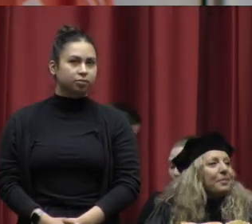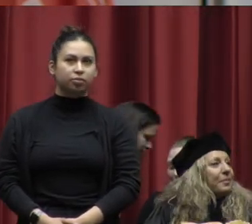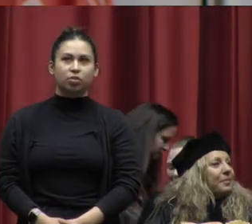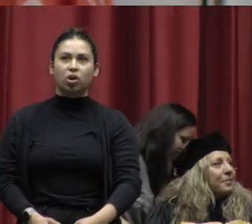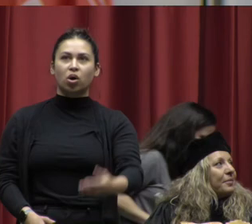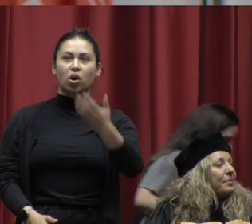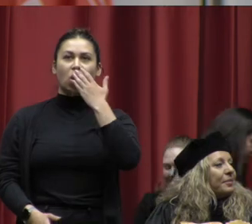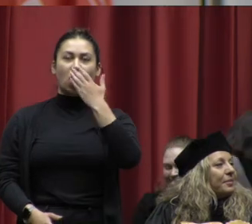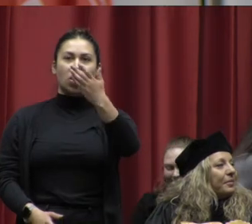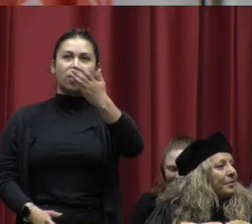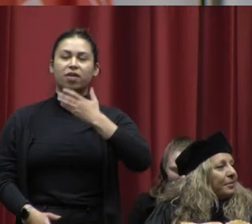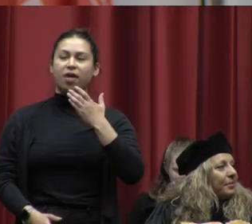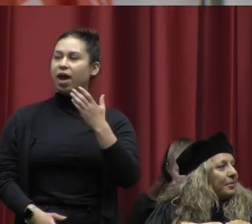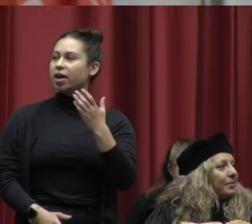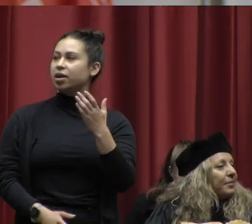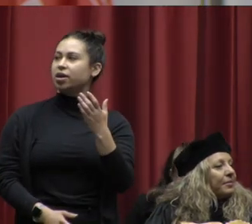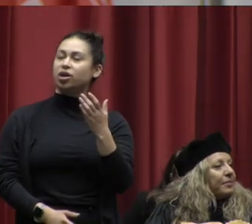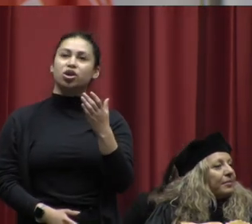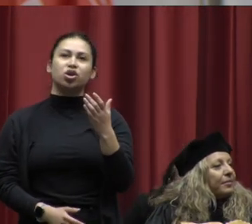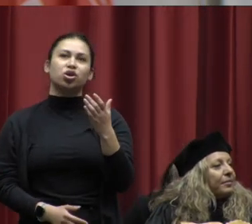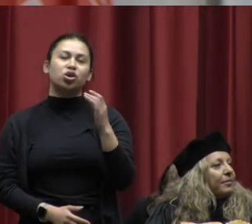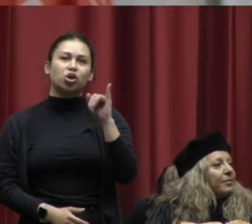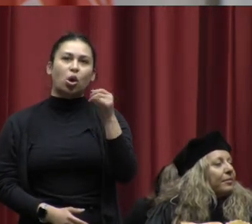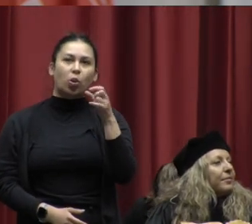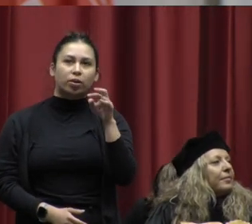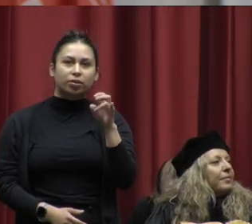Thank you, Jacob.